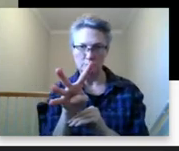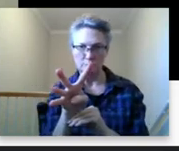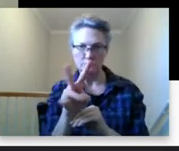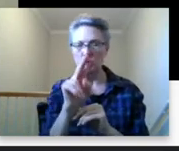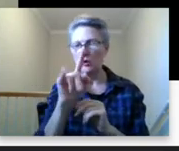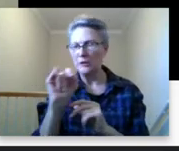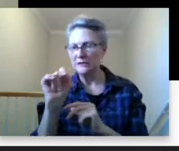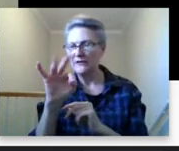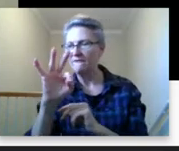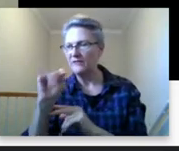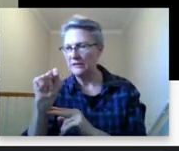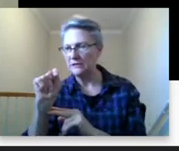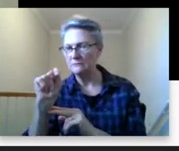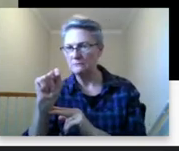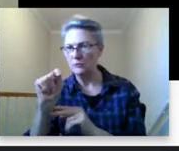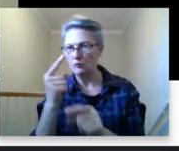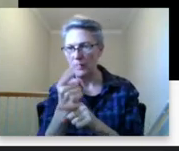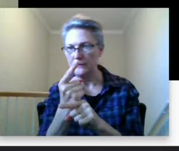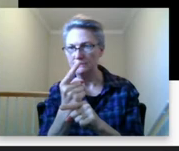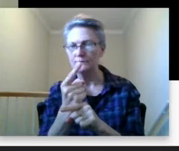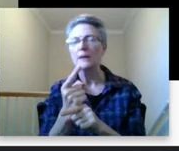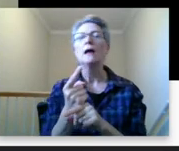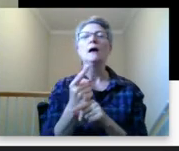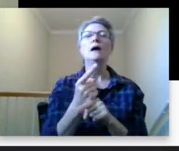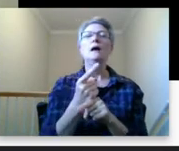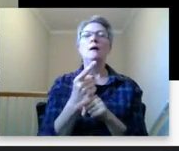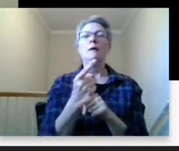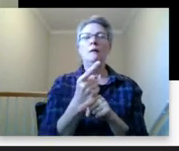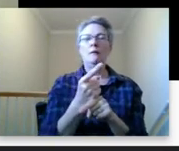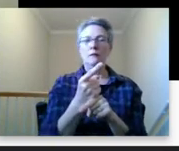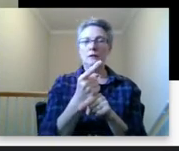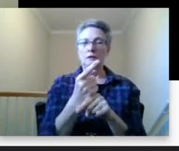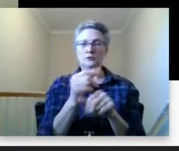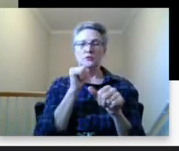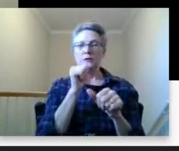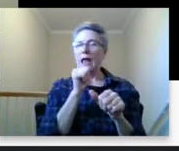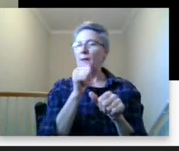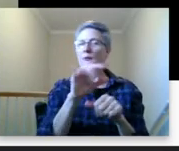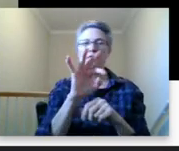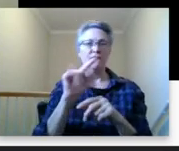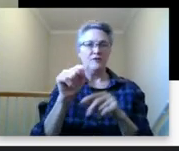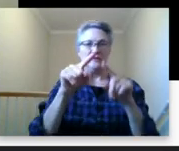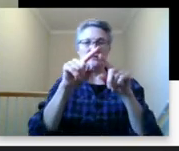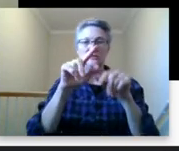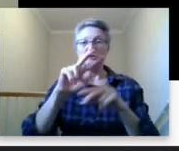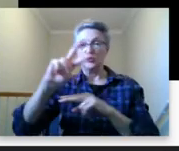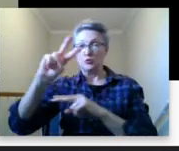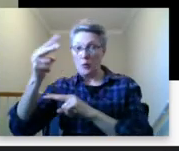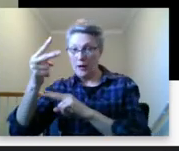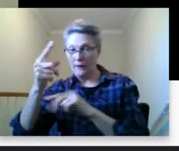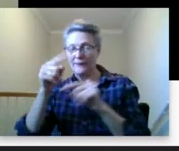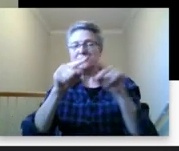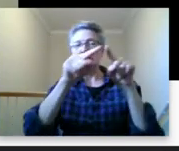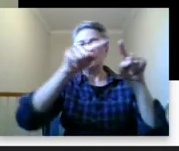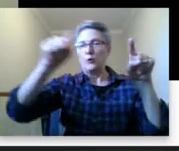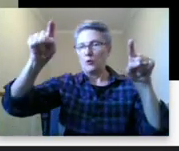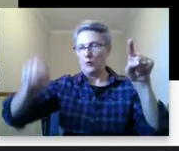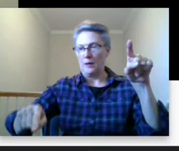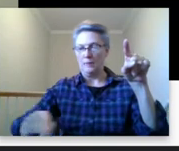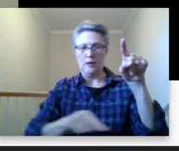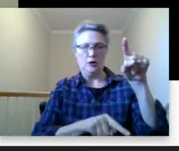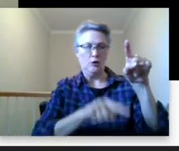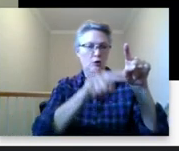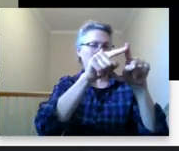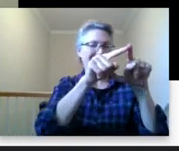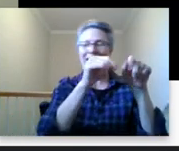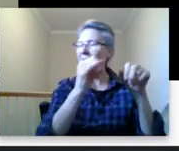units, 24 feet, right? Now, don't accidentally put feet squared. I know we've been using it before. This is perimeter, right? We're not talking about a square